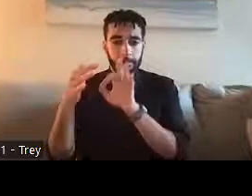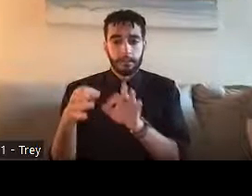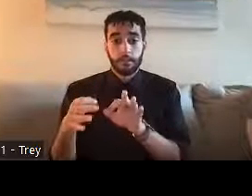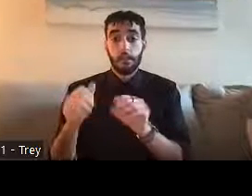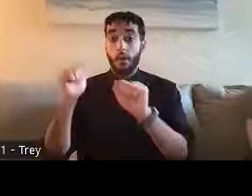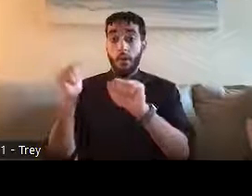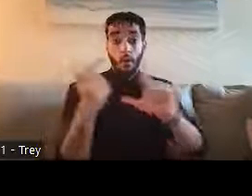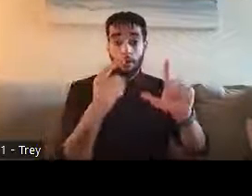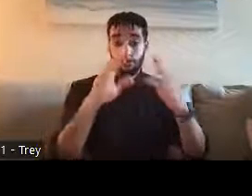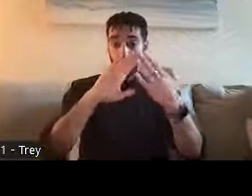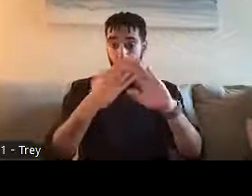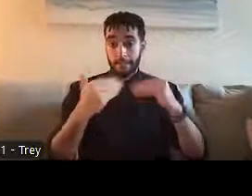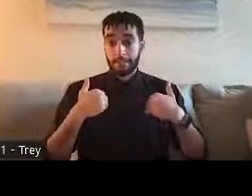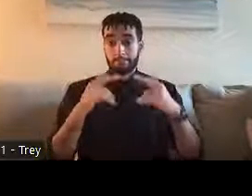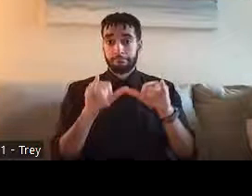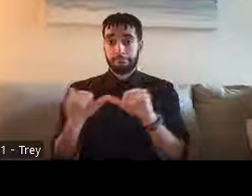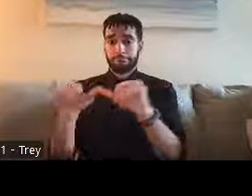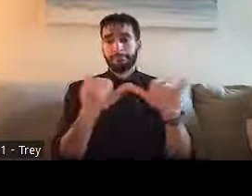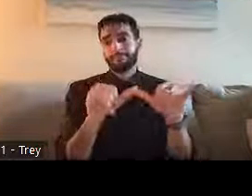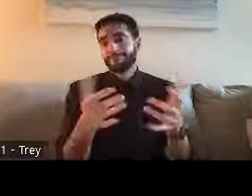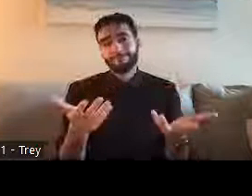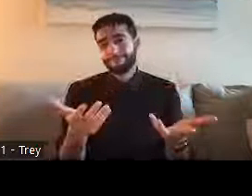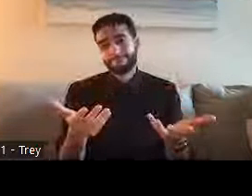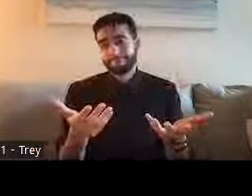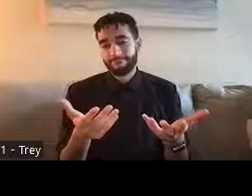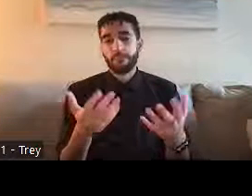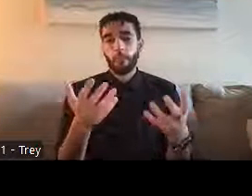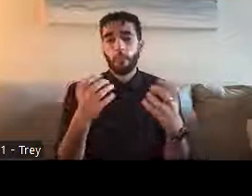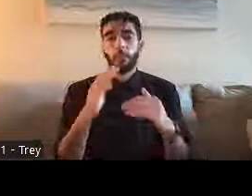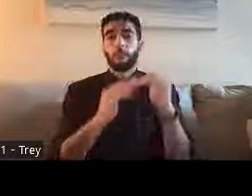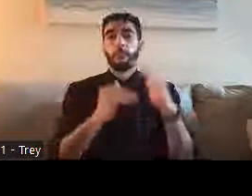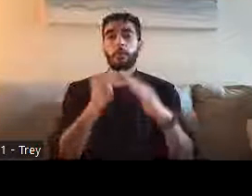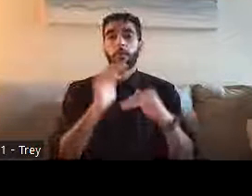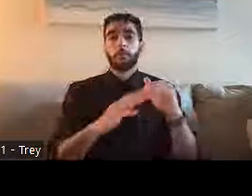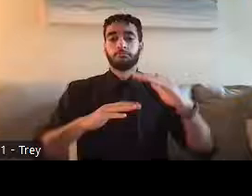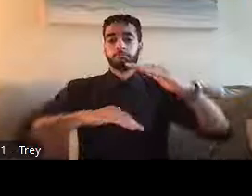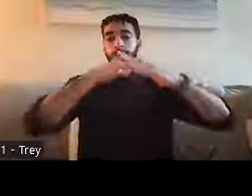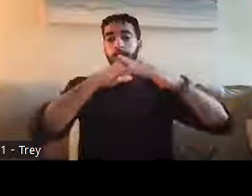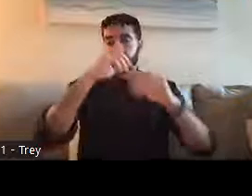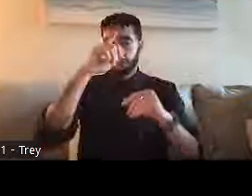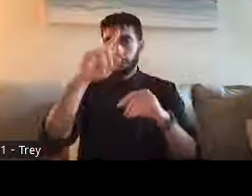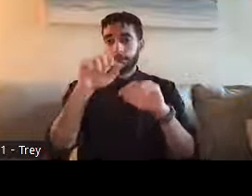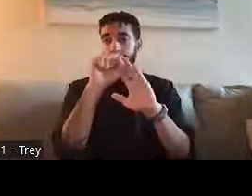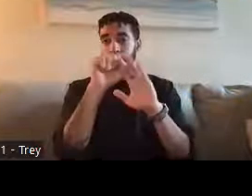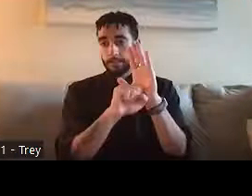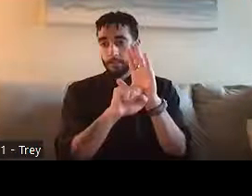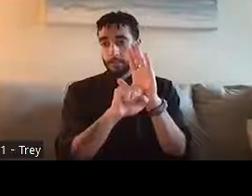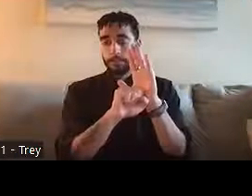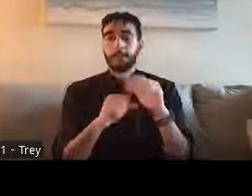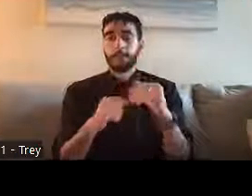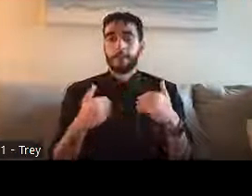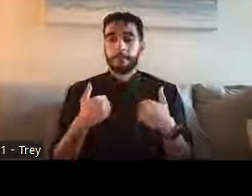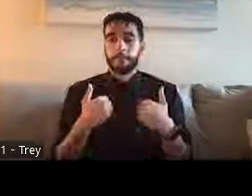same resources, and so we want to build the capacity throughout our state to have the direct